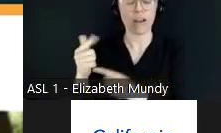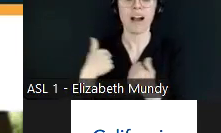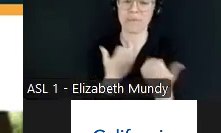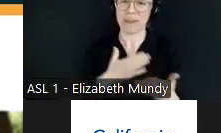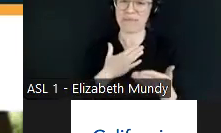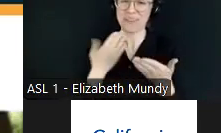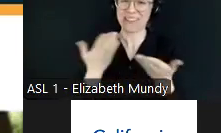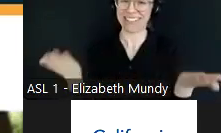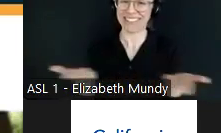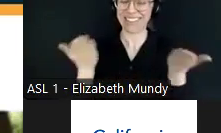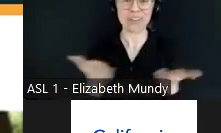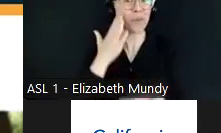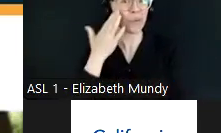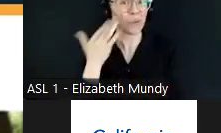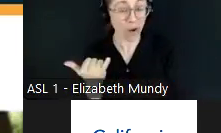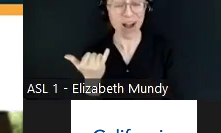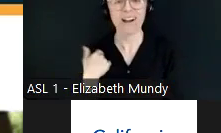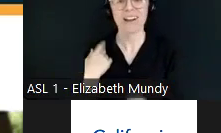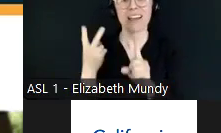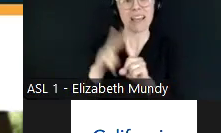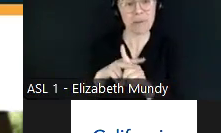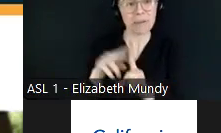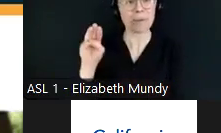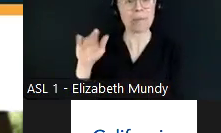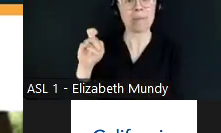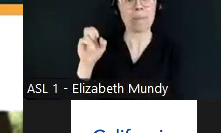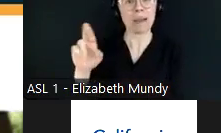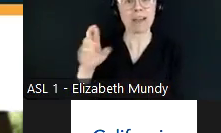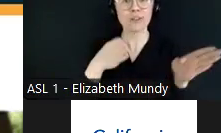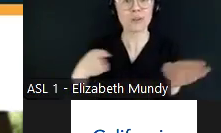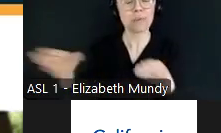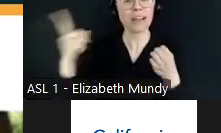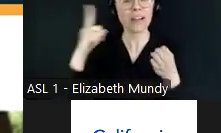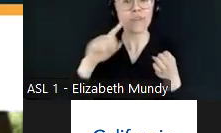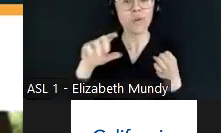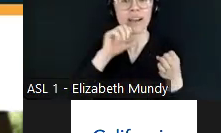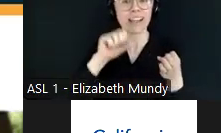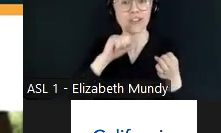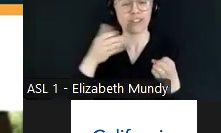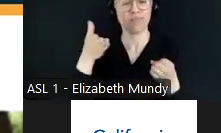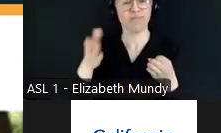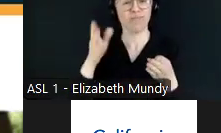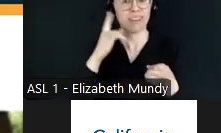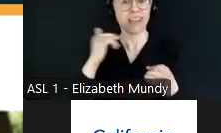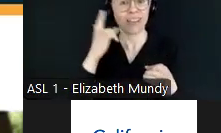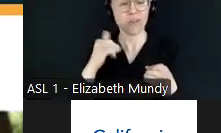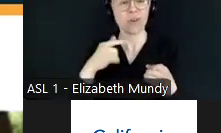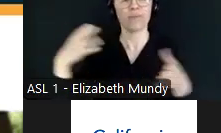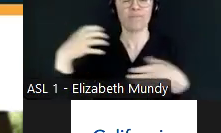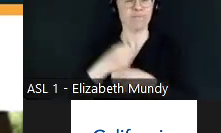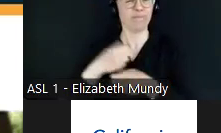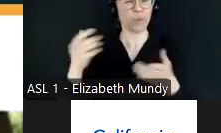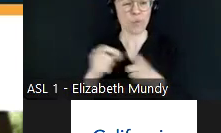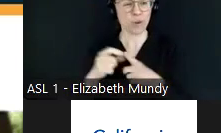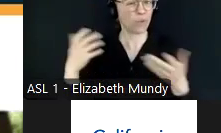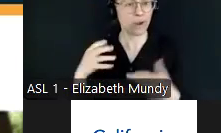the Implementing the Master Plan for Aging in California Together, or IMPACT,